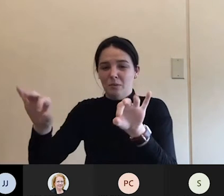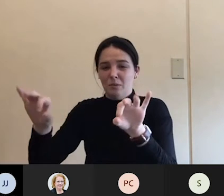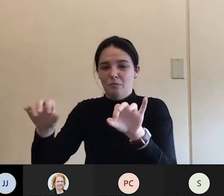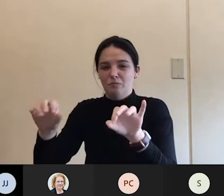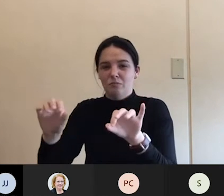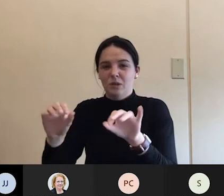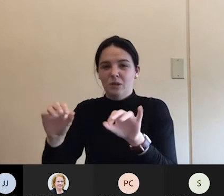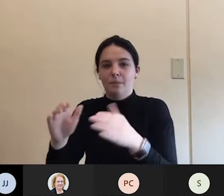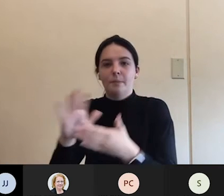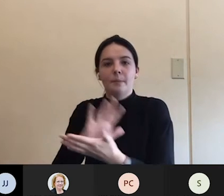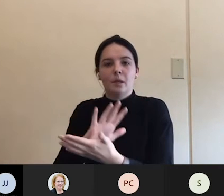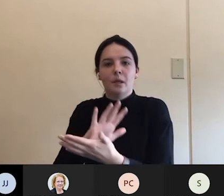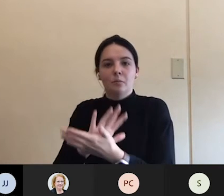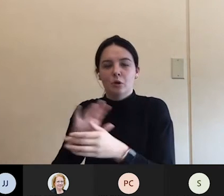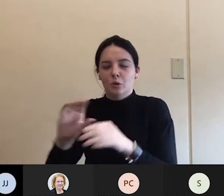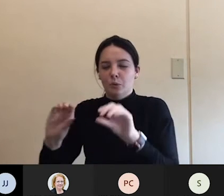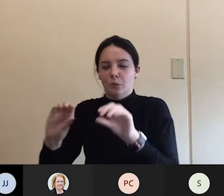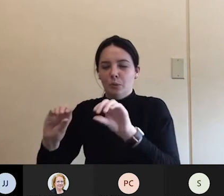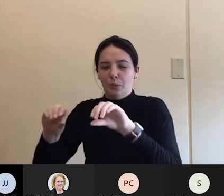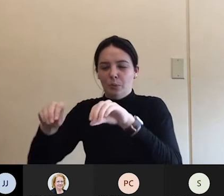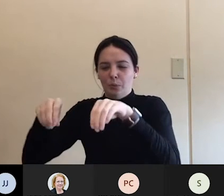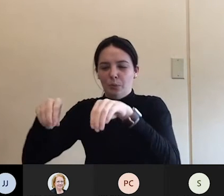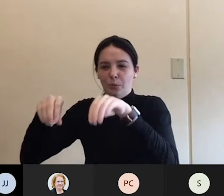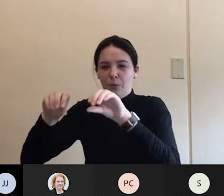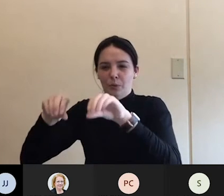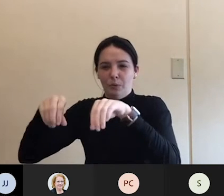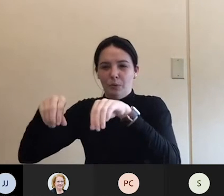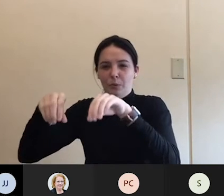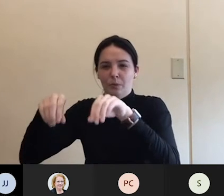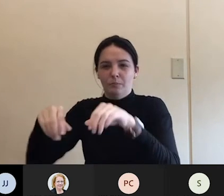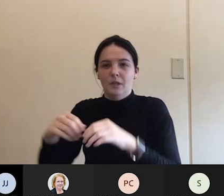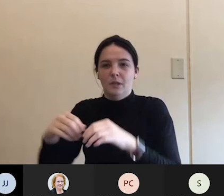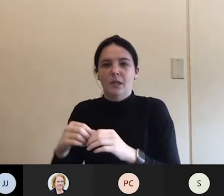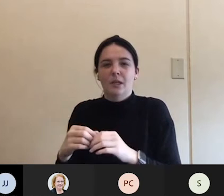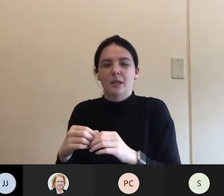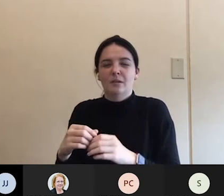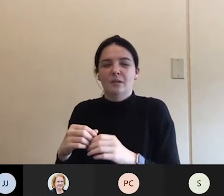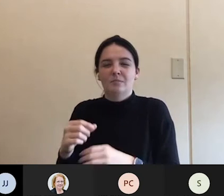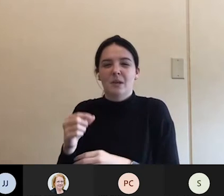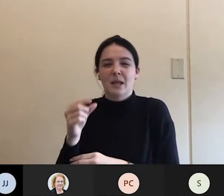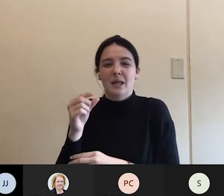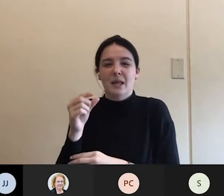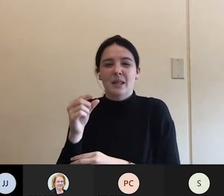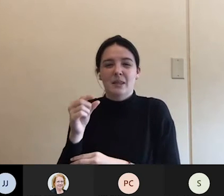above the pipe, okay? Just a little tiny bit.